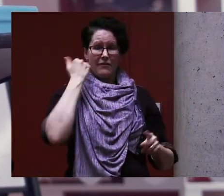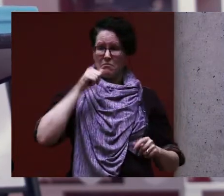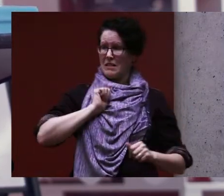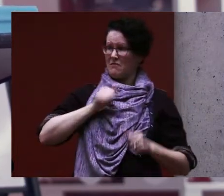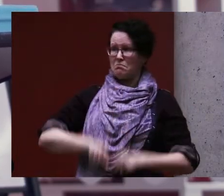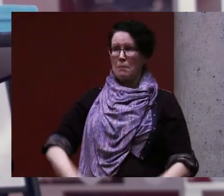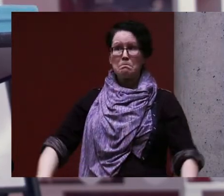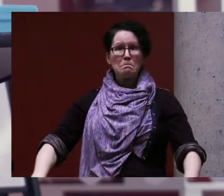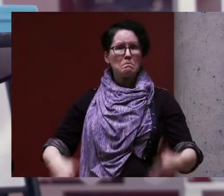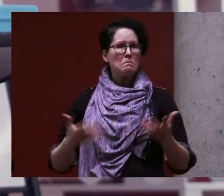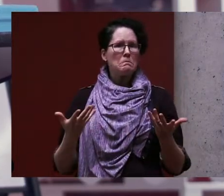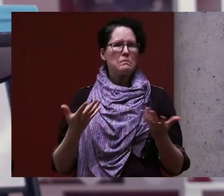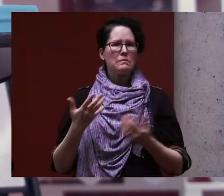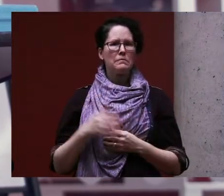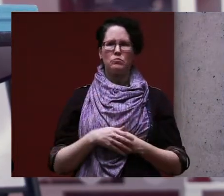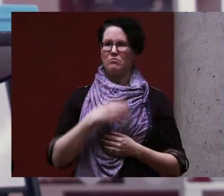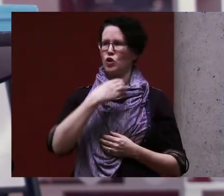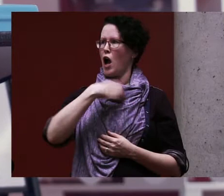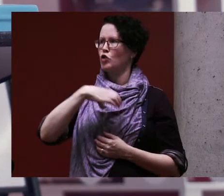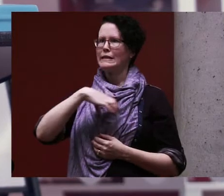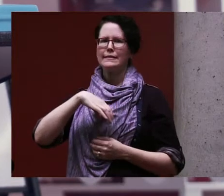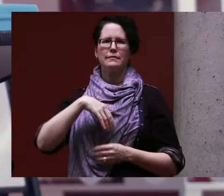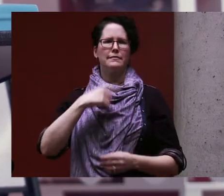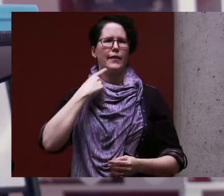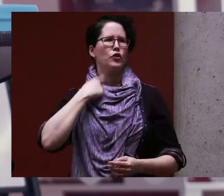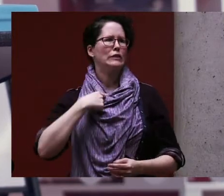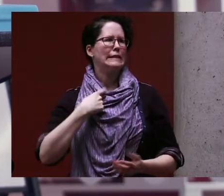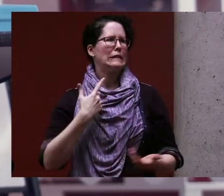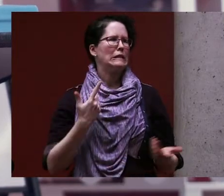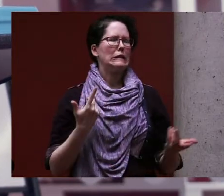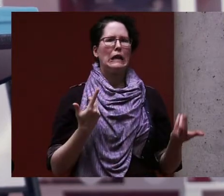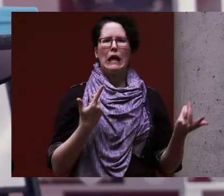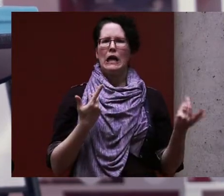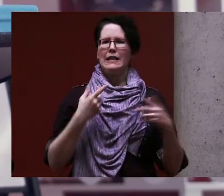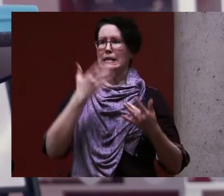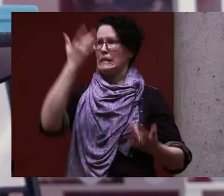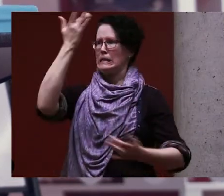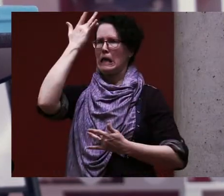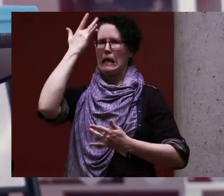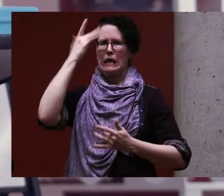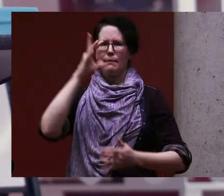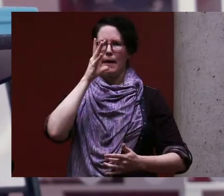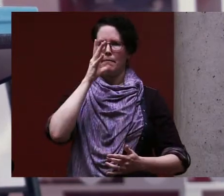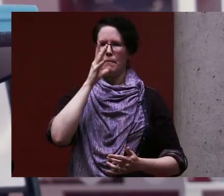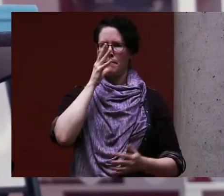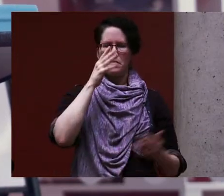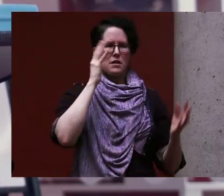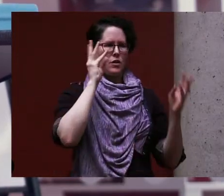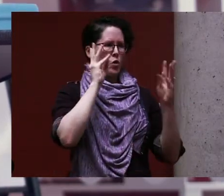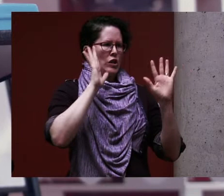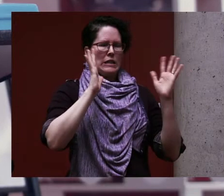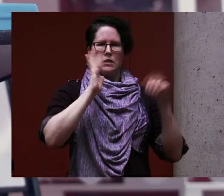or gets hungry or thirsty and gets really sick because she's dehydrated.